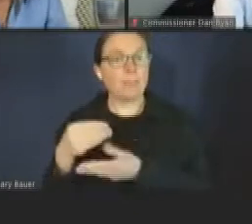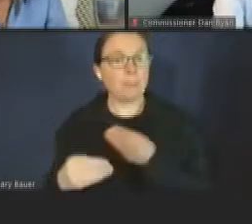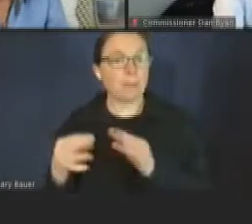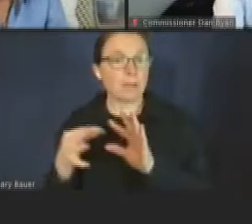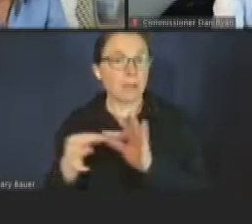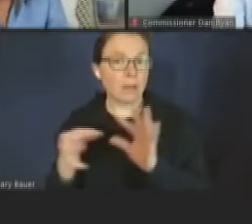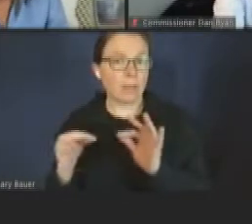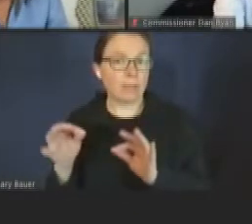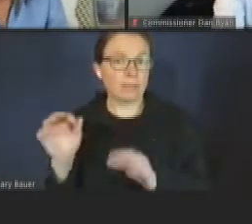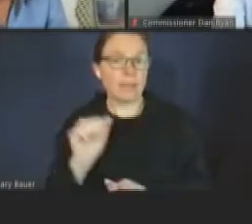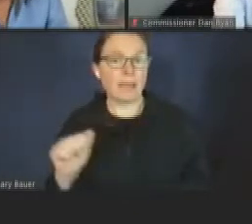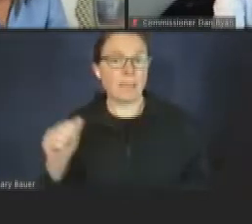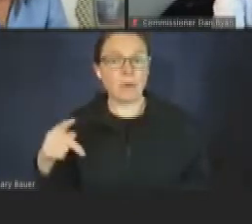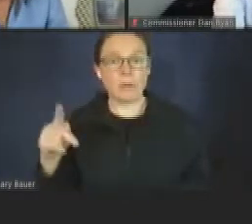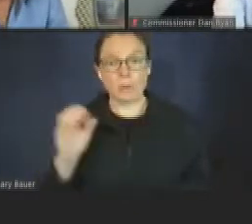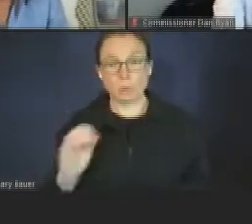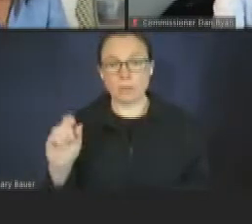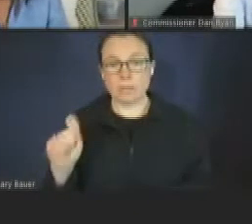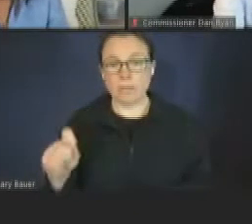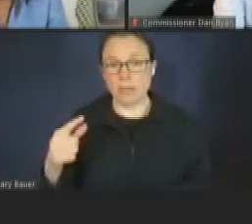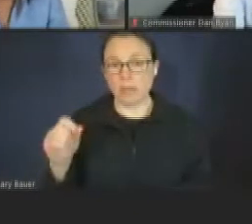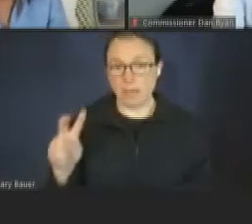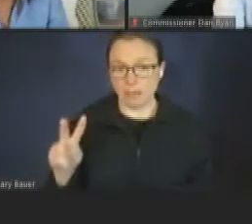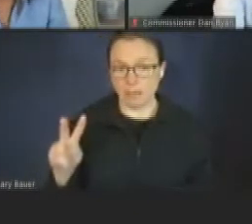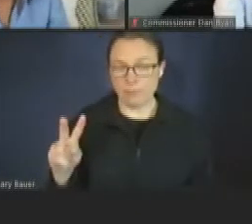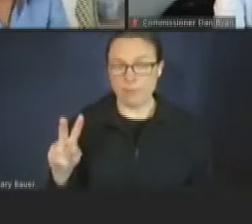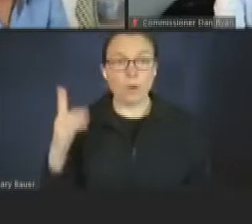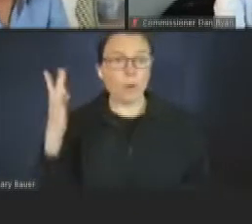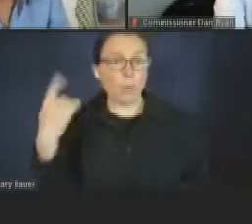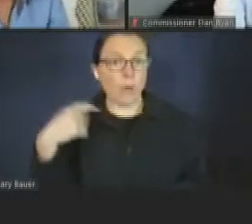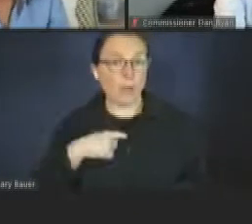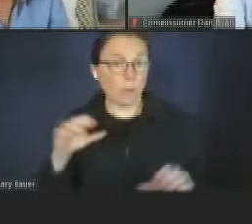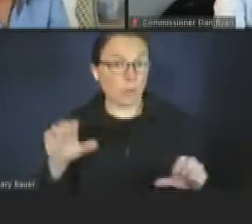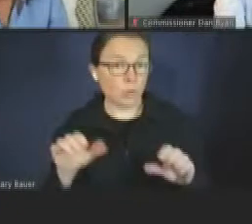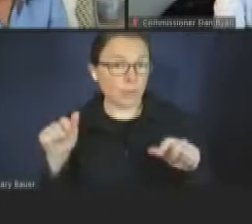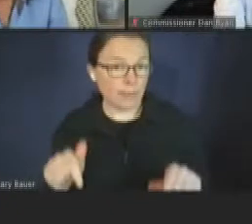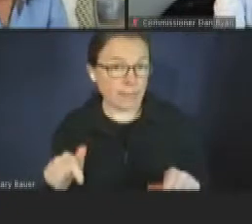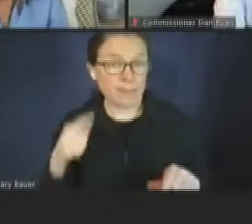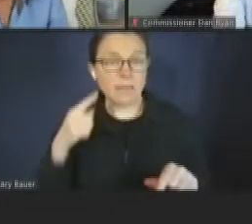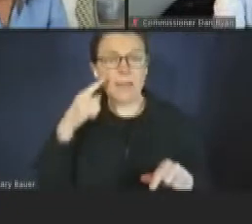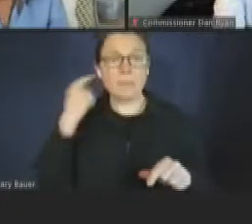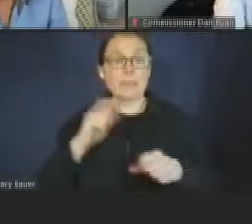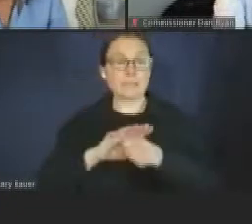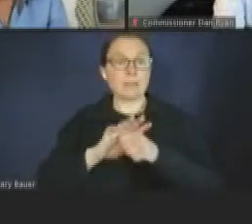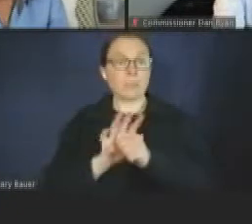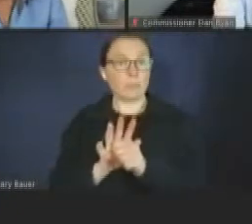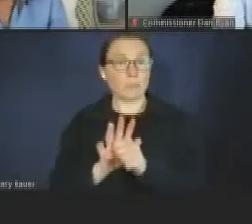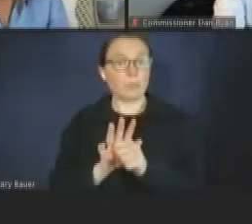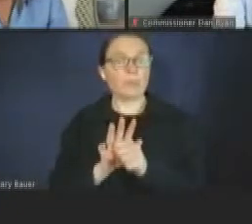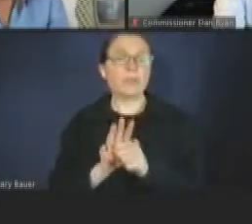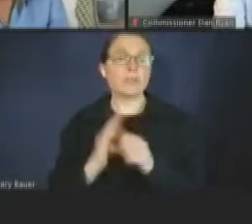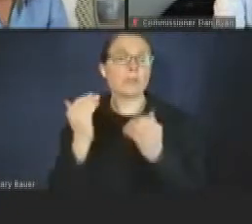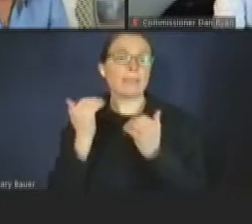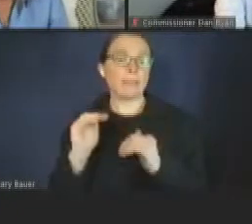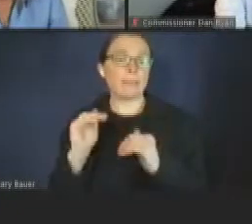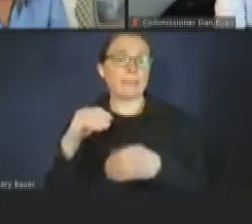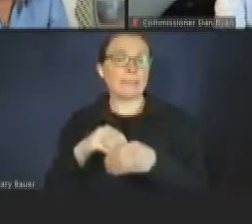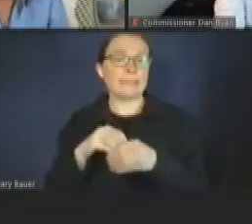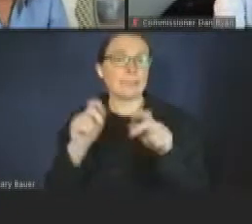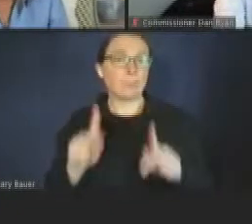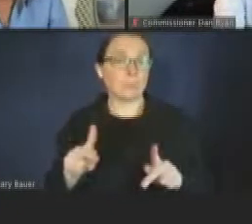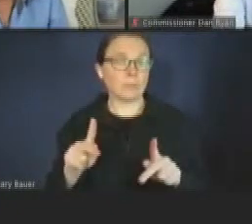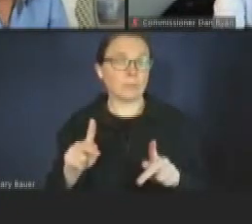budgetcomment@portlandoregon.gov. The council is taking these steps as a result of the COVID-19 pandemic and the need to limit that in-person contact and promote social distancing.